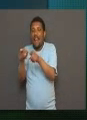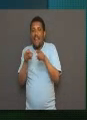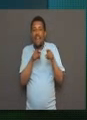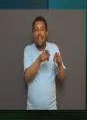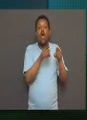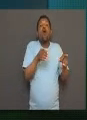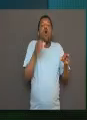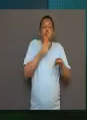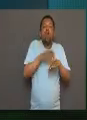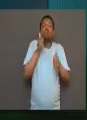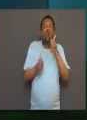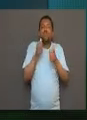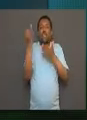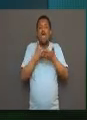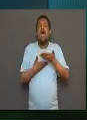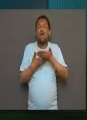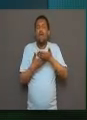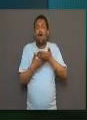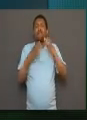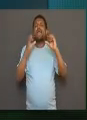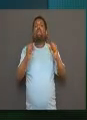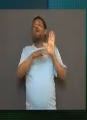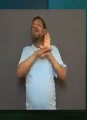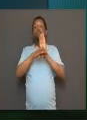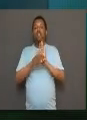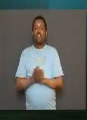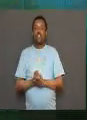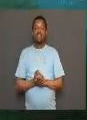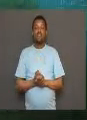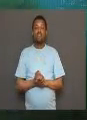on which a map can be represented.